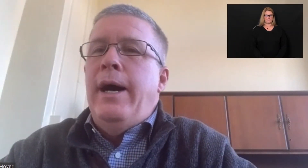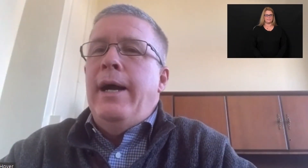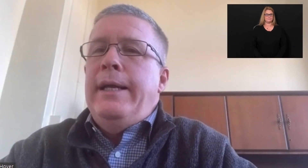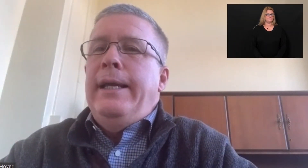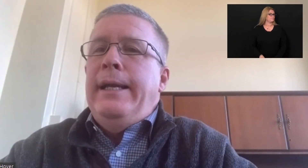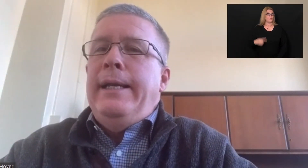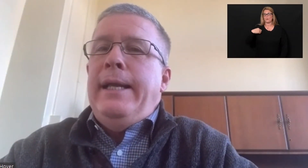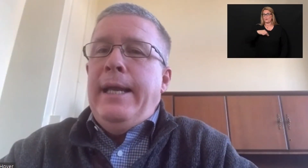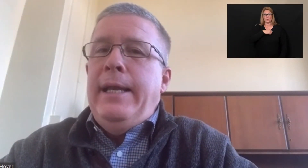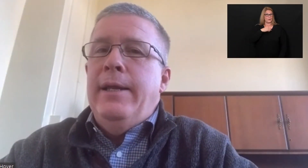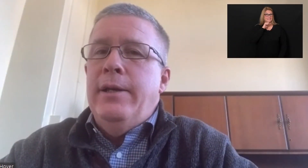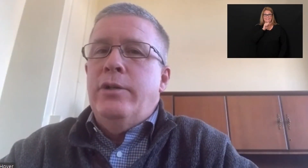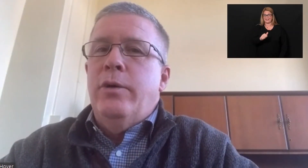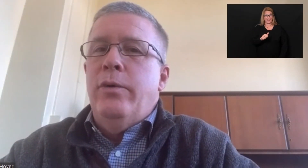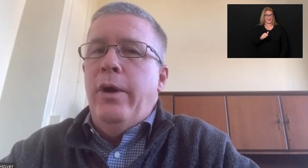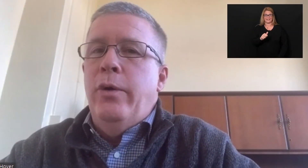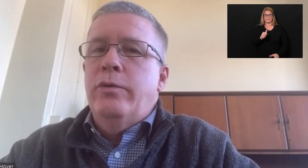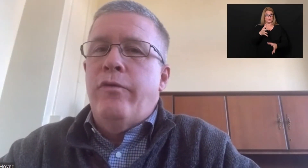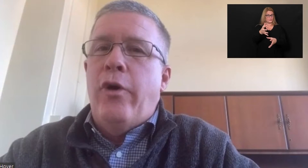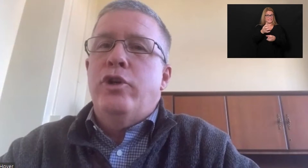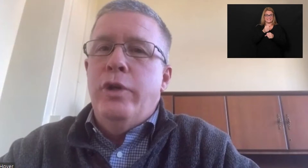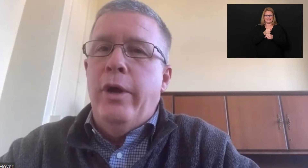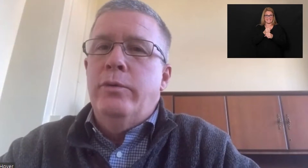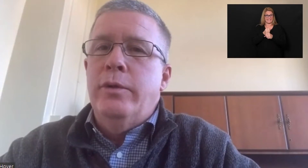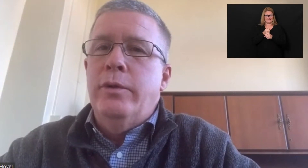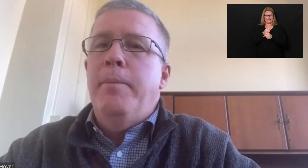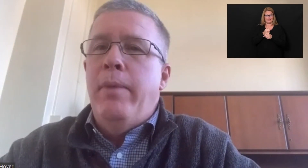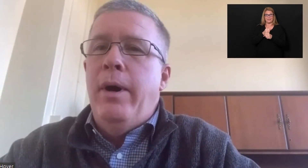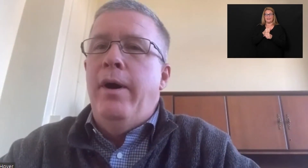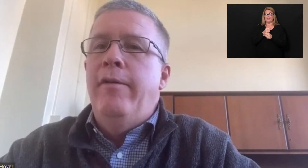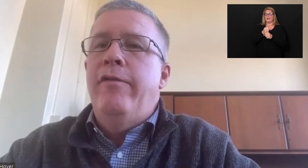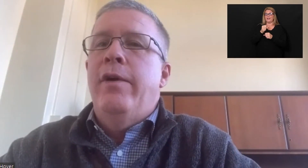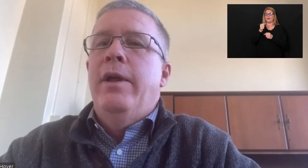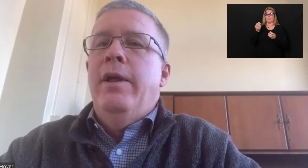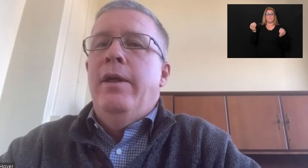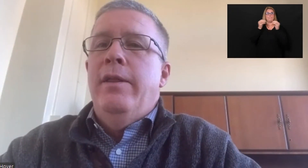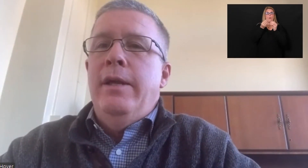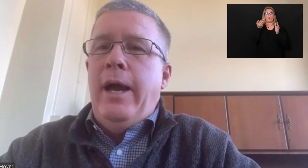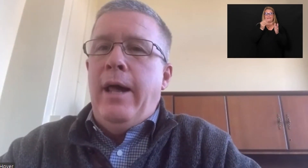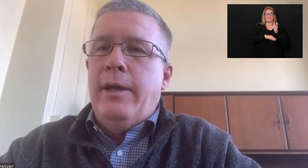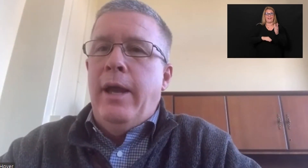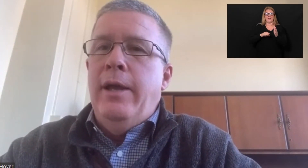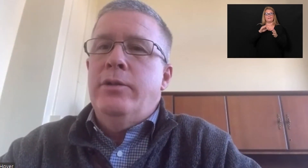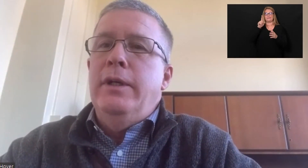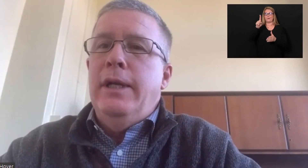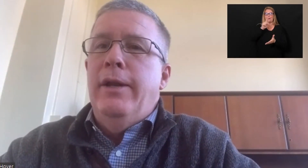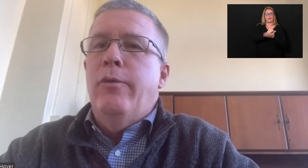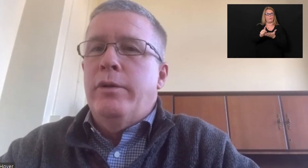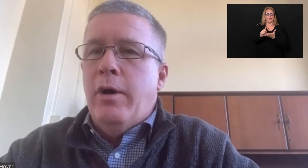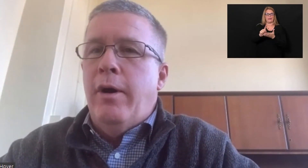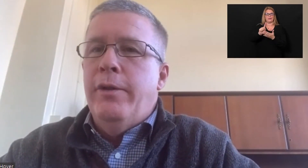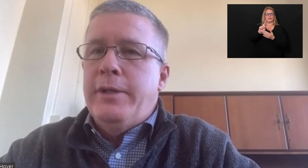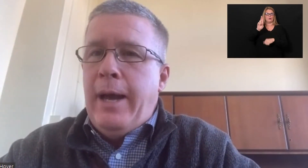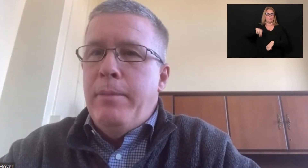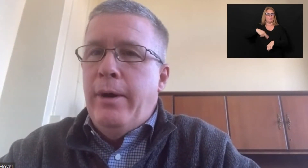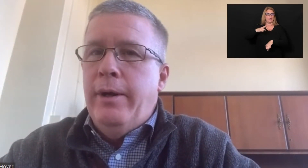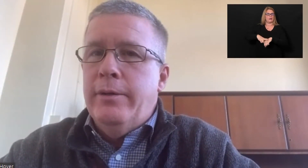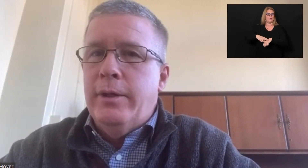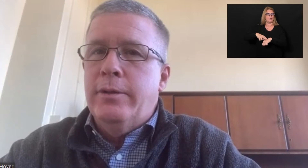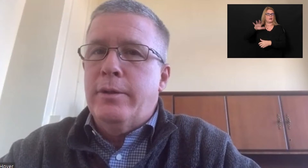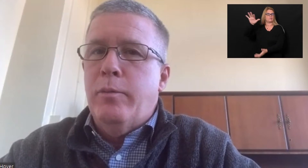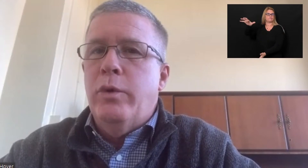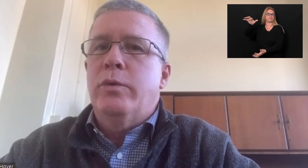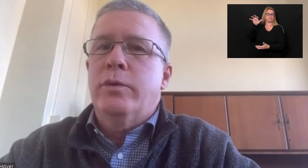did not get any additional first doses above the allocation in what's called the